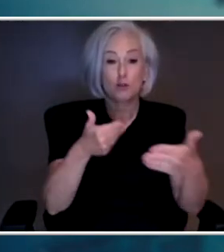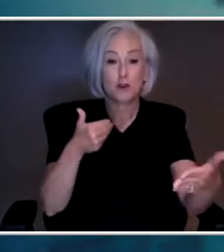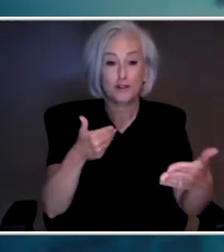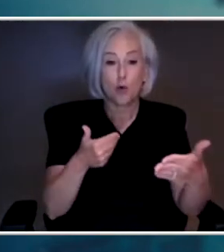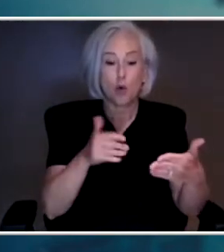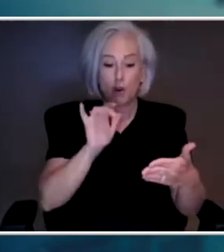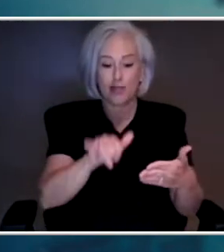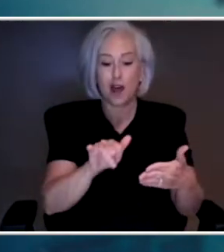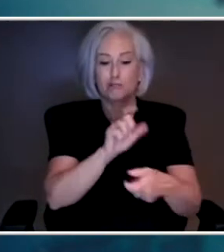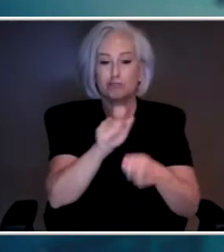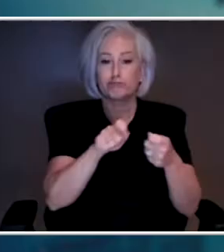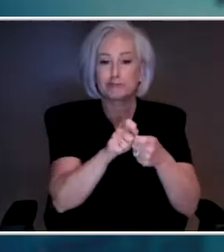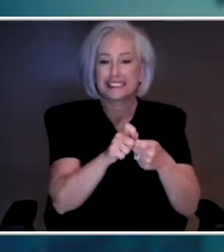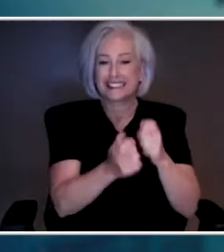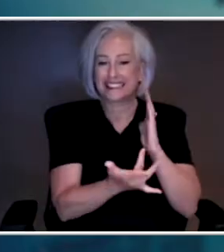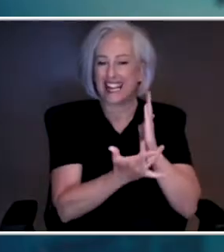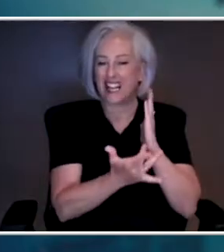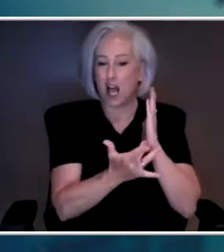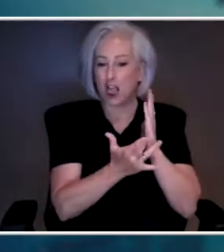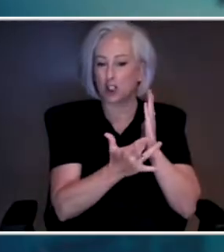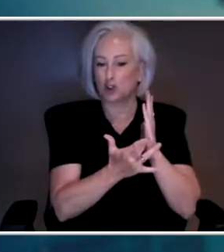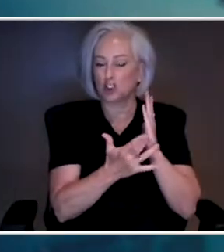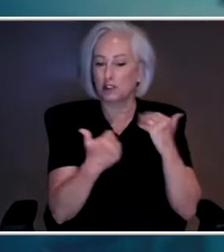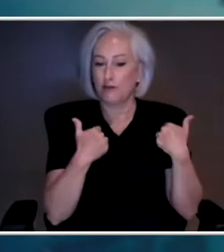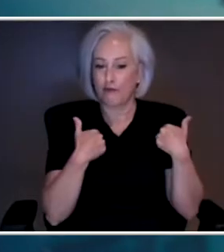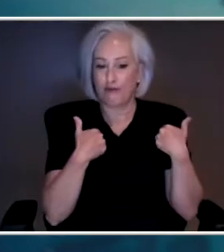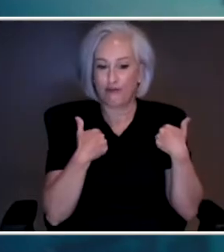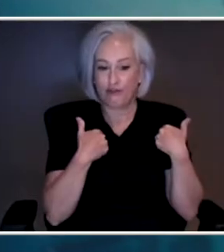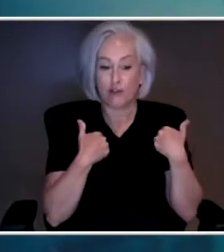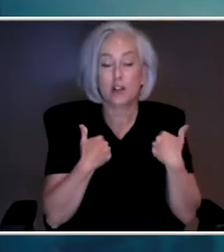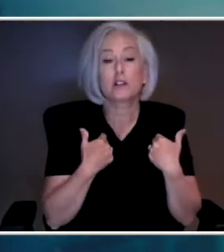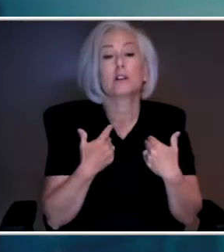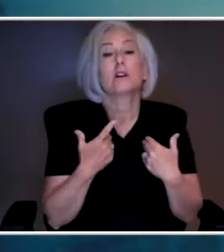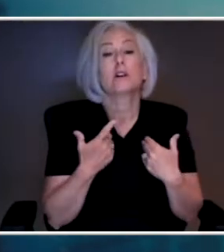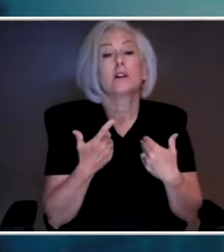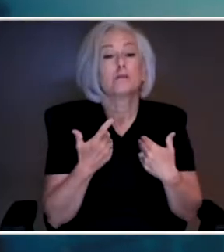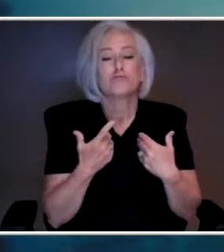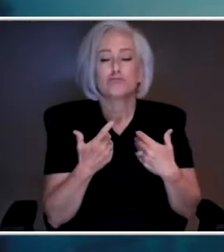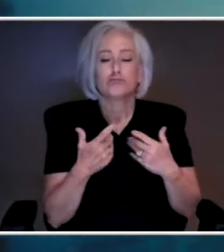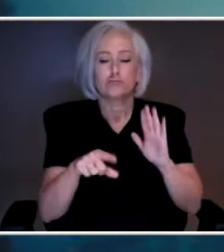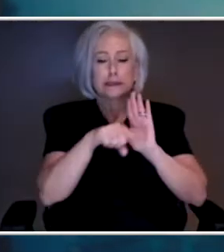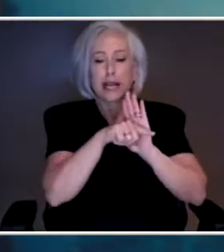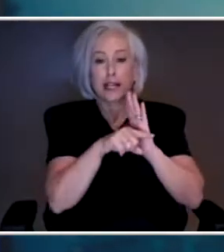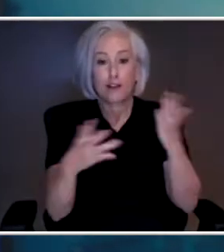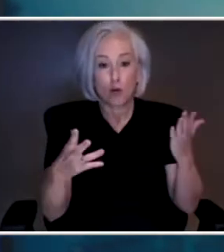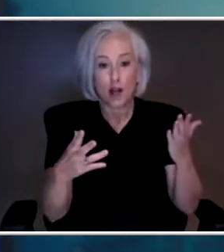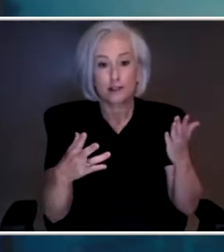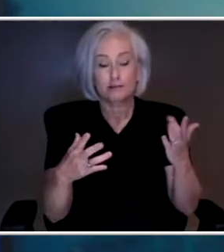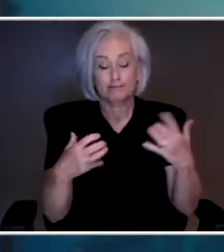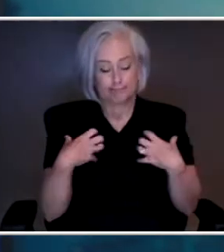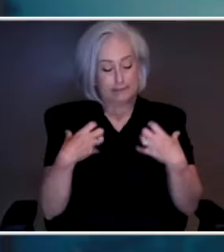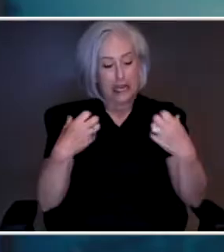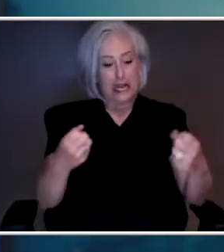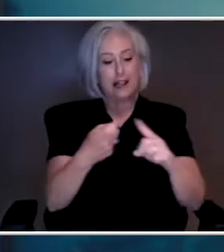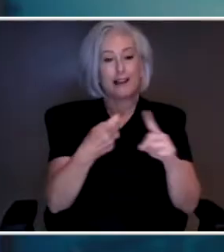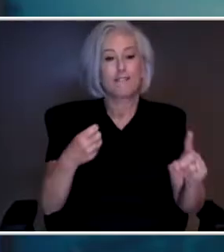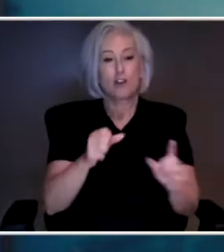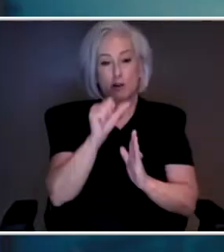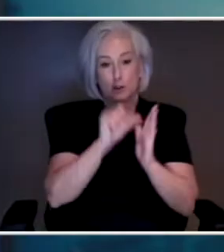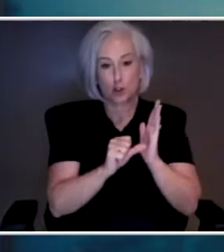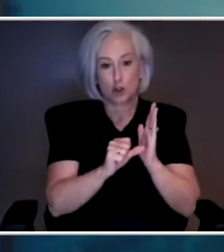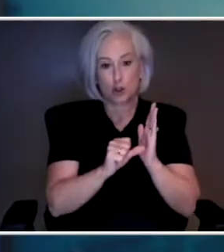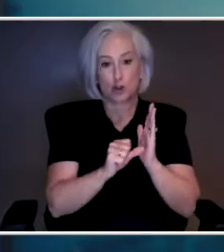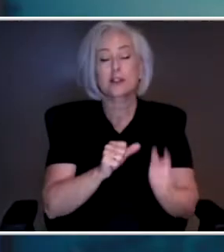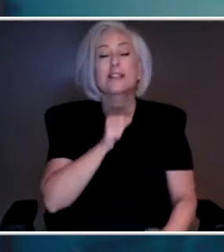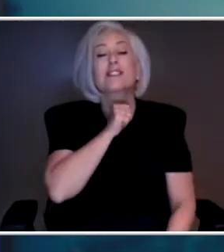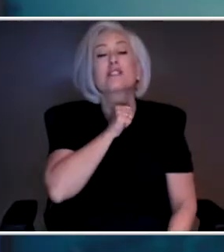us. The downsides of having surgery are, you have to heal from a traditional surgery. There's an incision across your